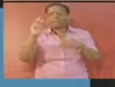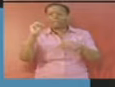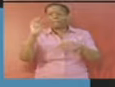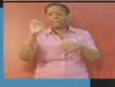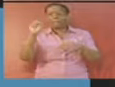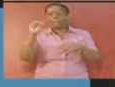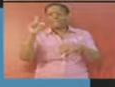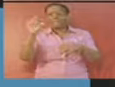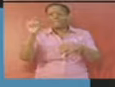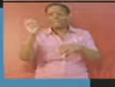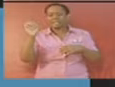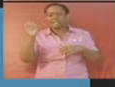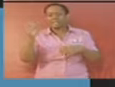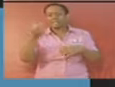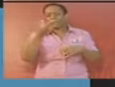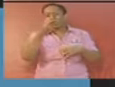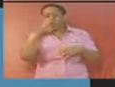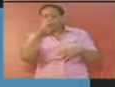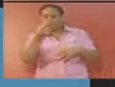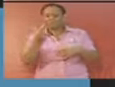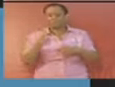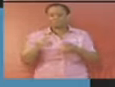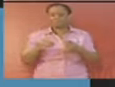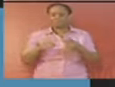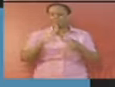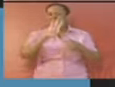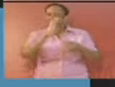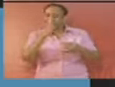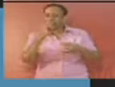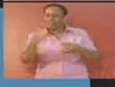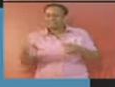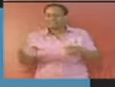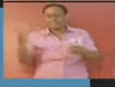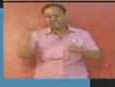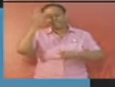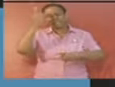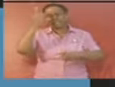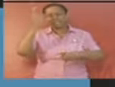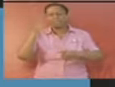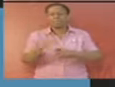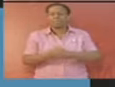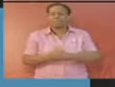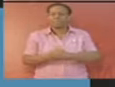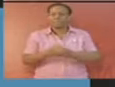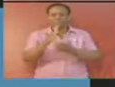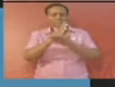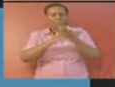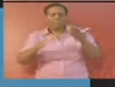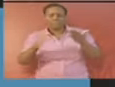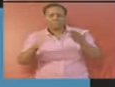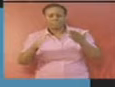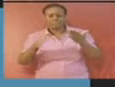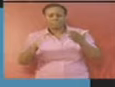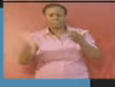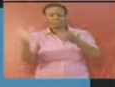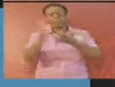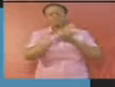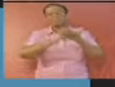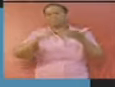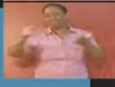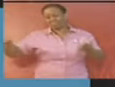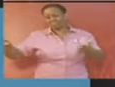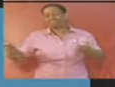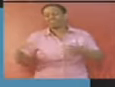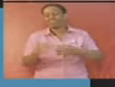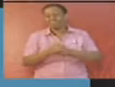polio, and many other diseases. They have led to the eradication of certain diseases, smallpox, certain other diseases from